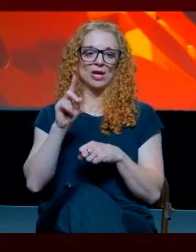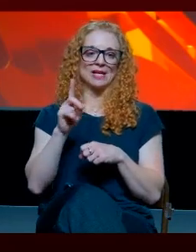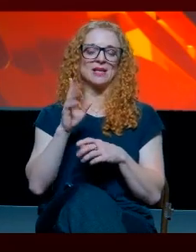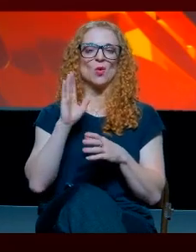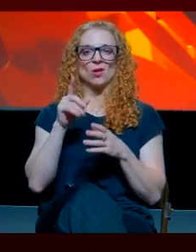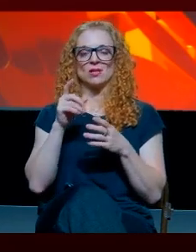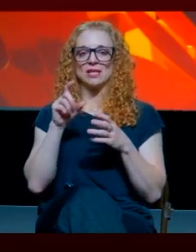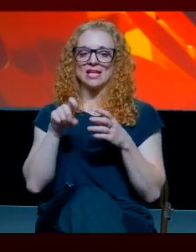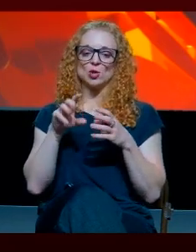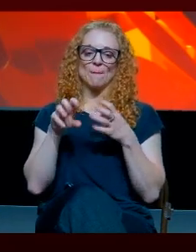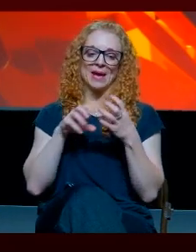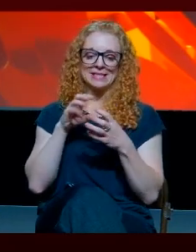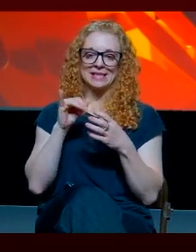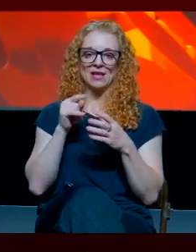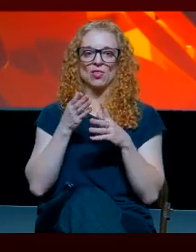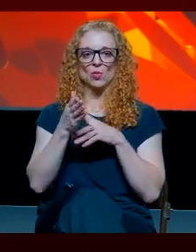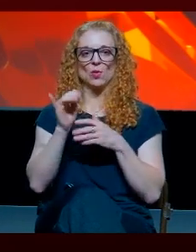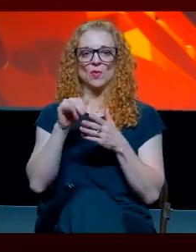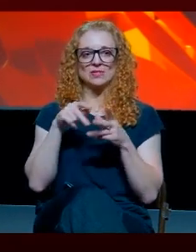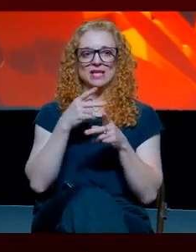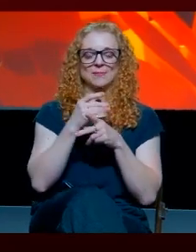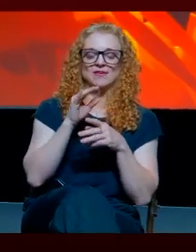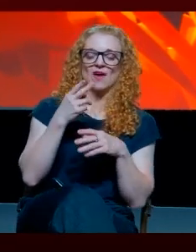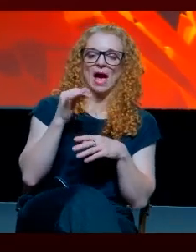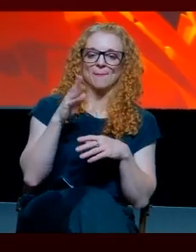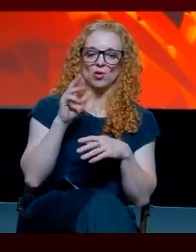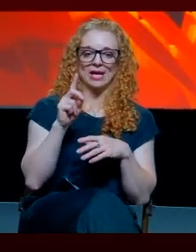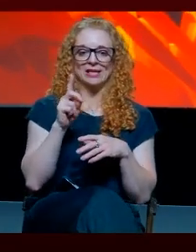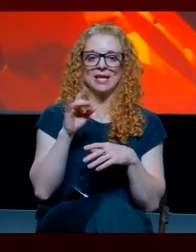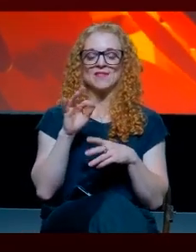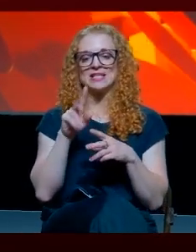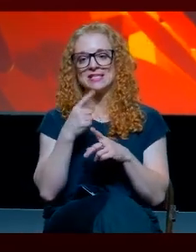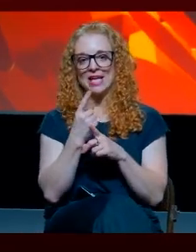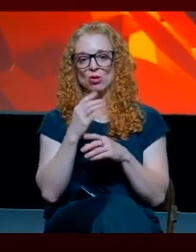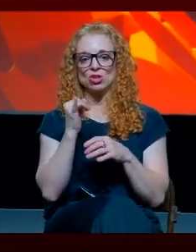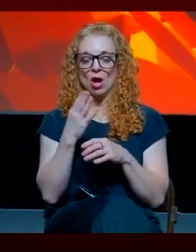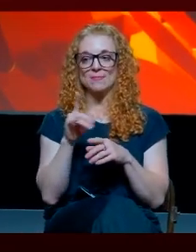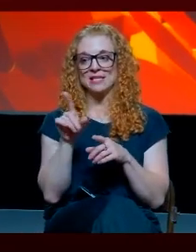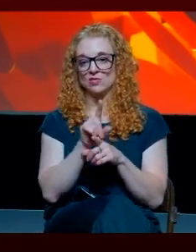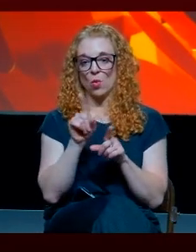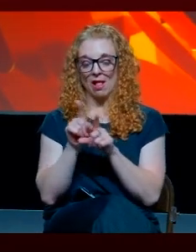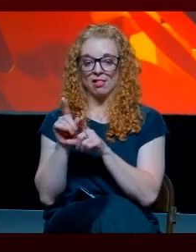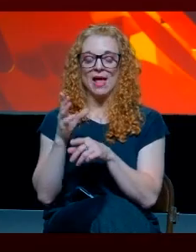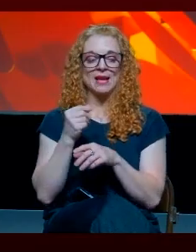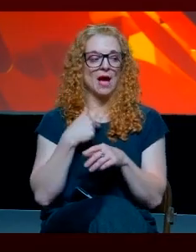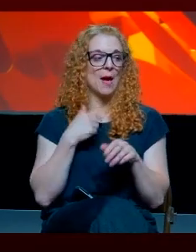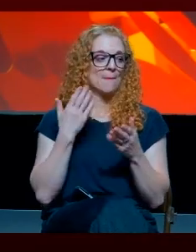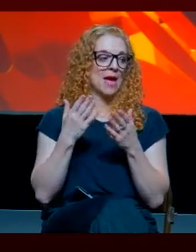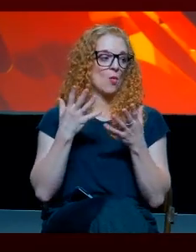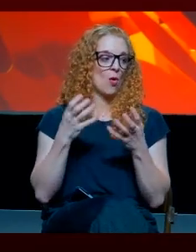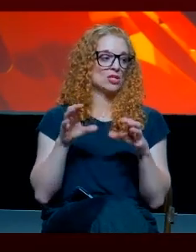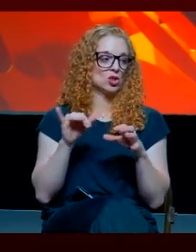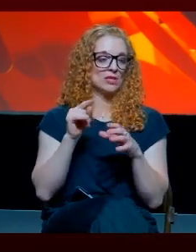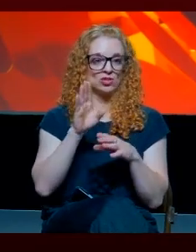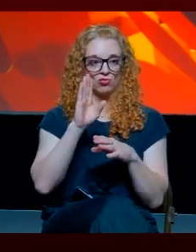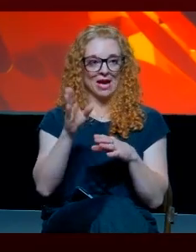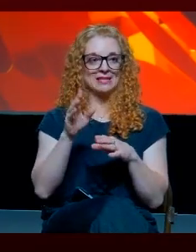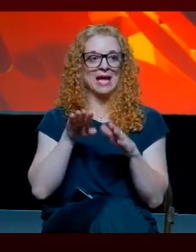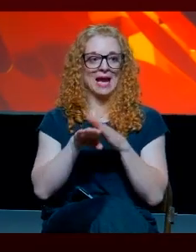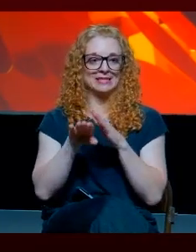mix it through these type of hybrid where there's single jobs as well, and I may even want to do it direct